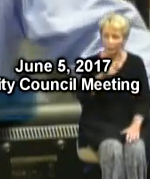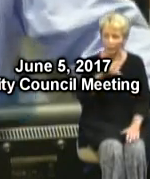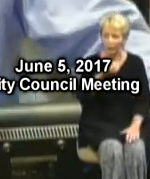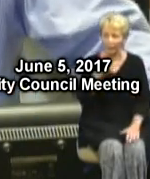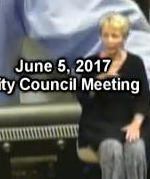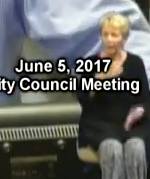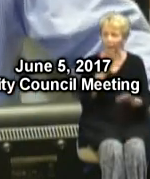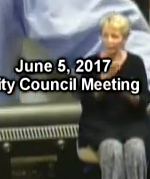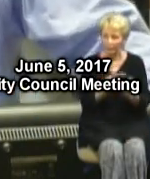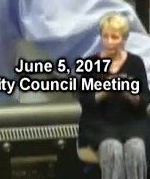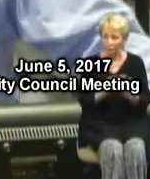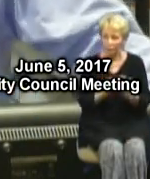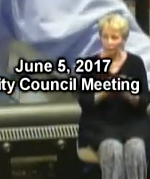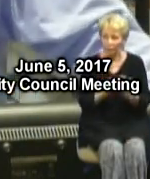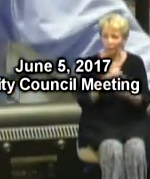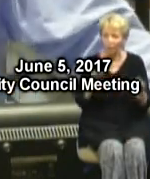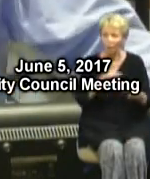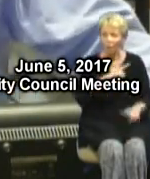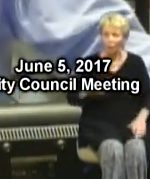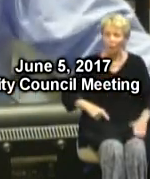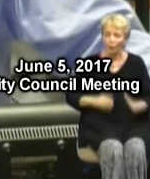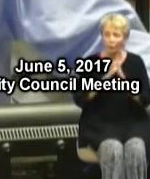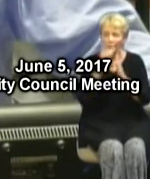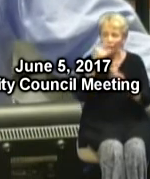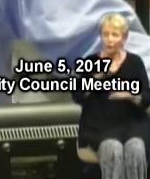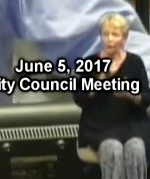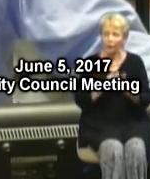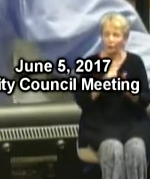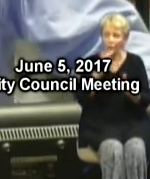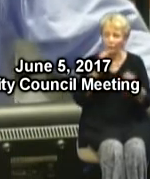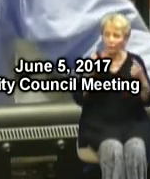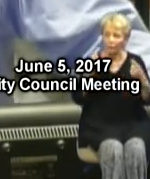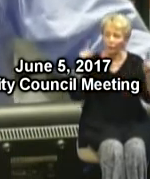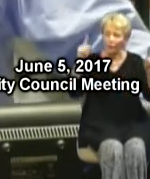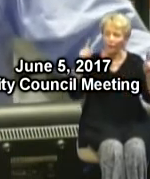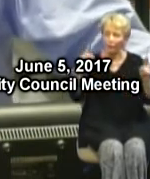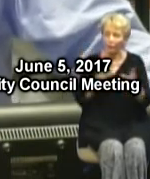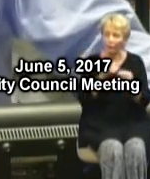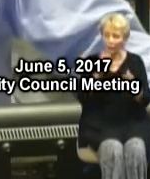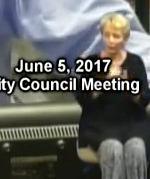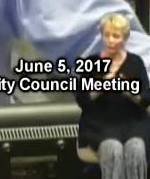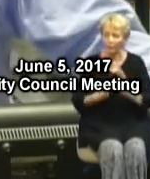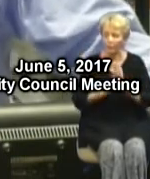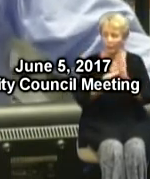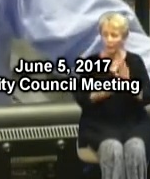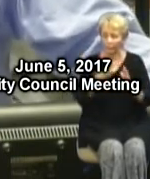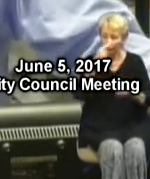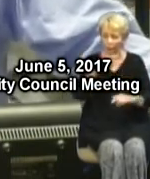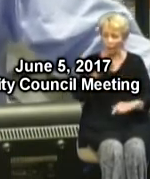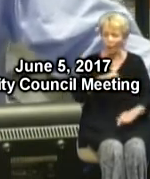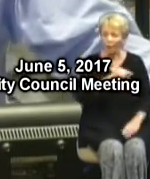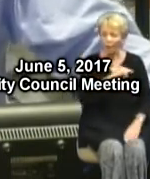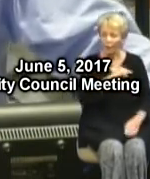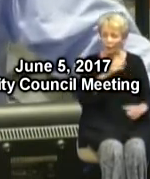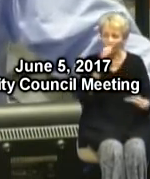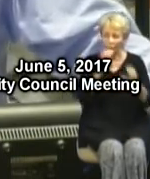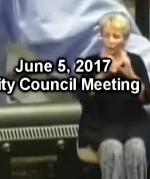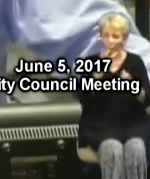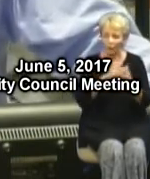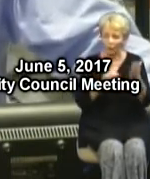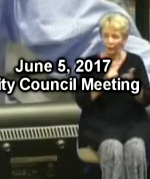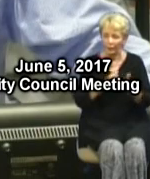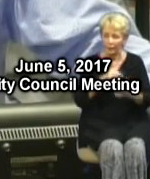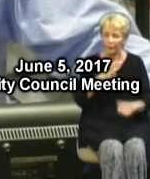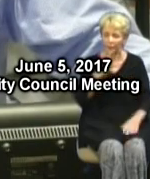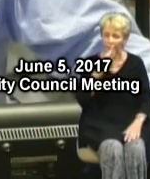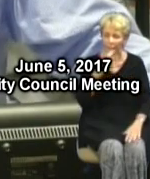2017-2018 budget. And, oh Lord, we pray for a productive meeting for all that will be presented, for quality communication both in the speaking